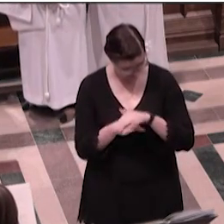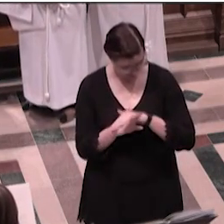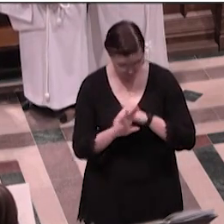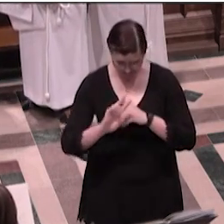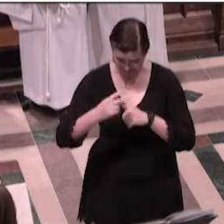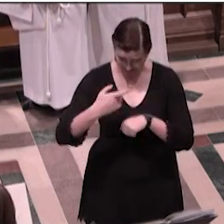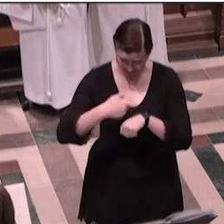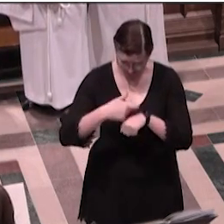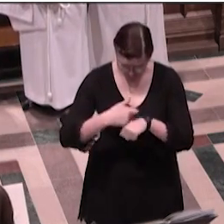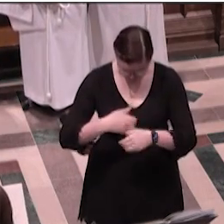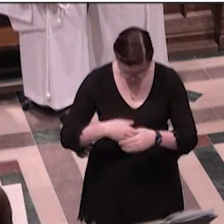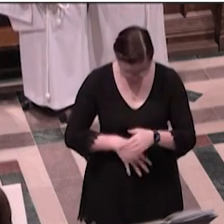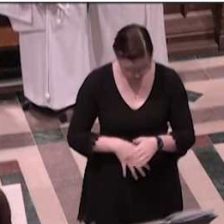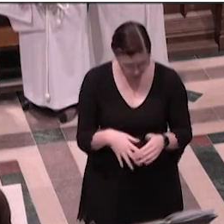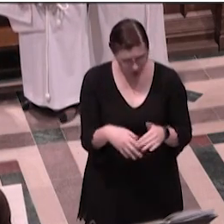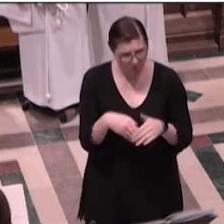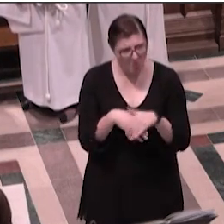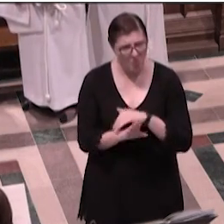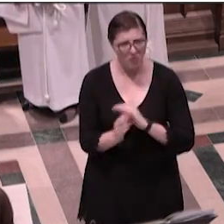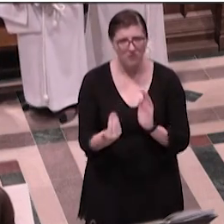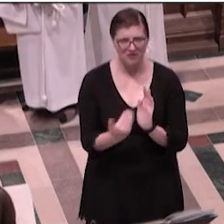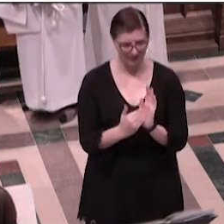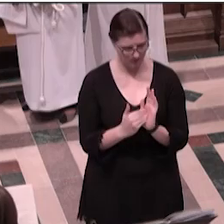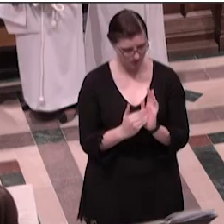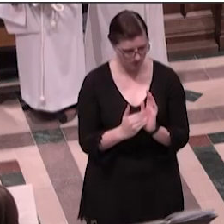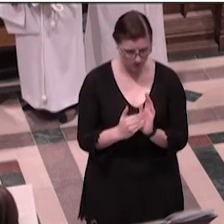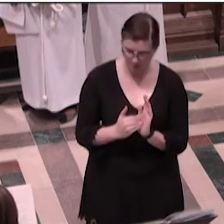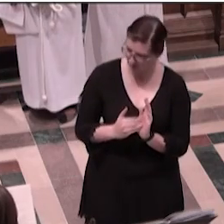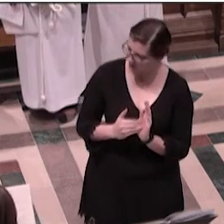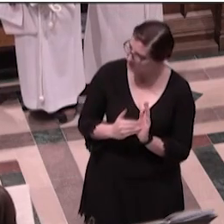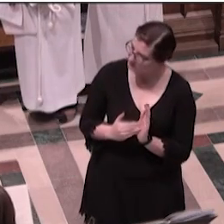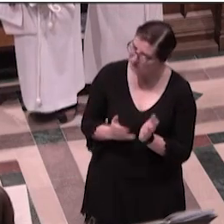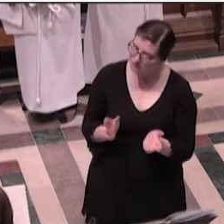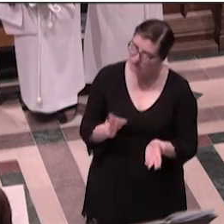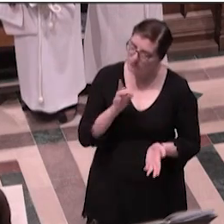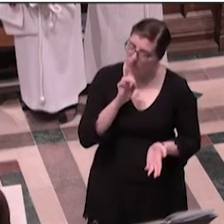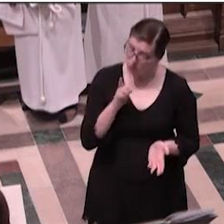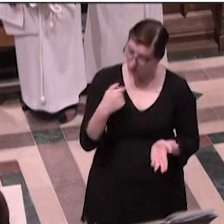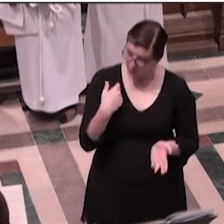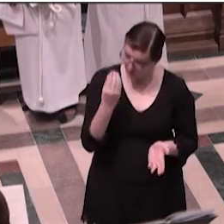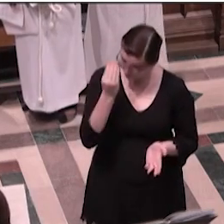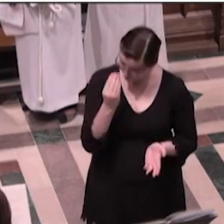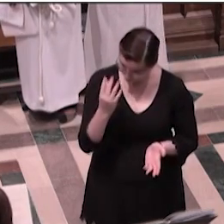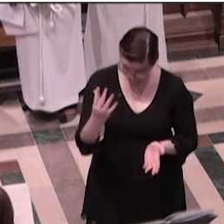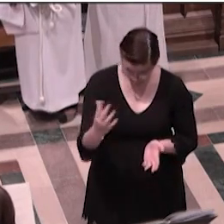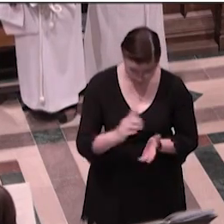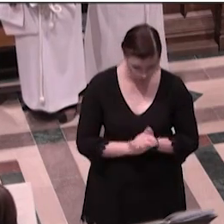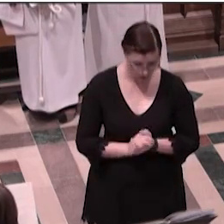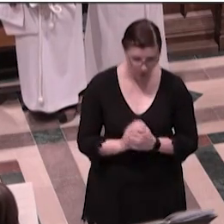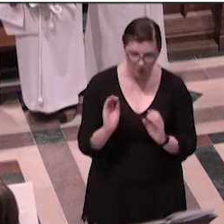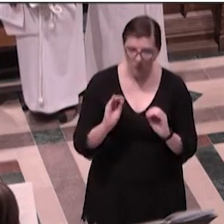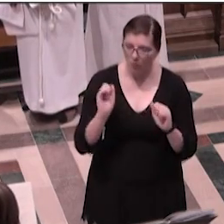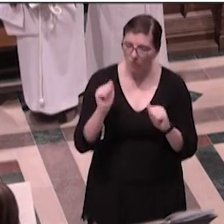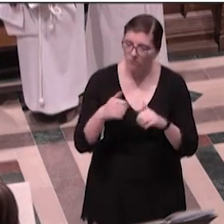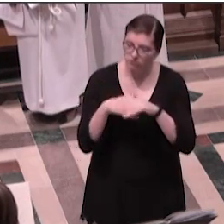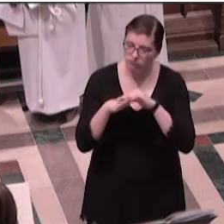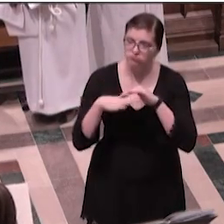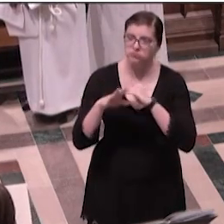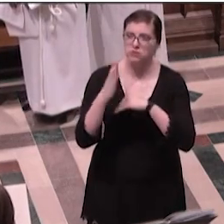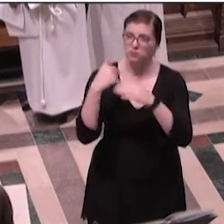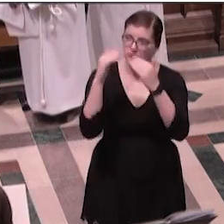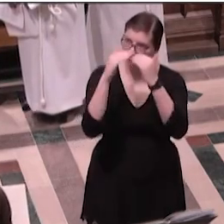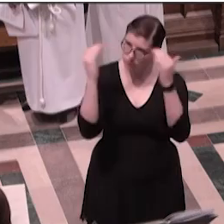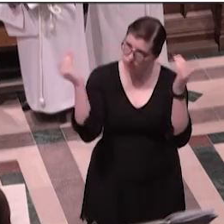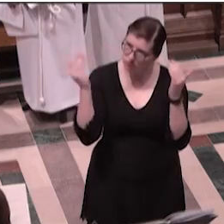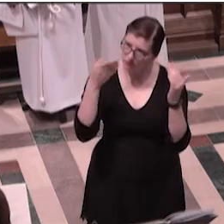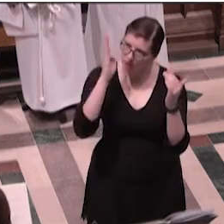born?" Jesus answered, "Very truly, I tell you, no one can enter the kingdom of God